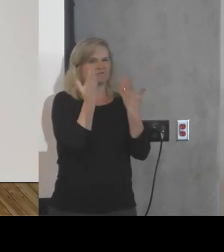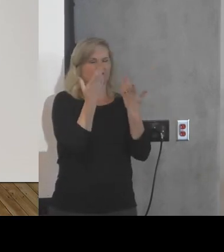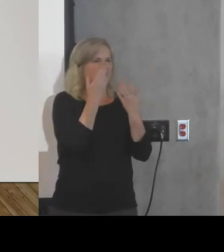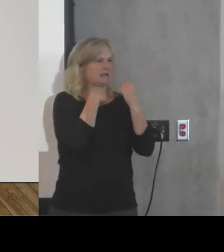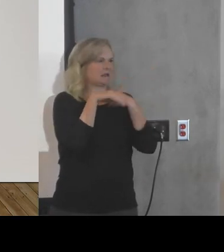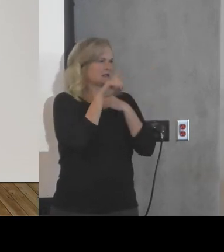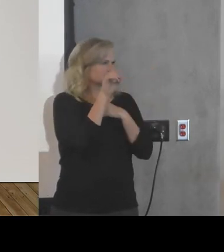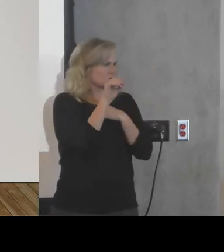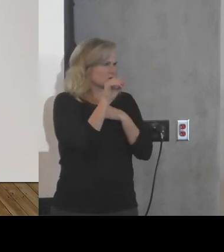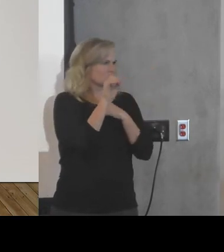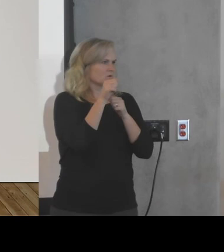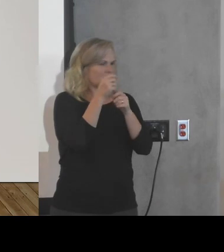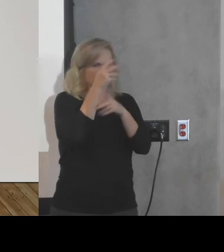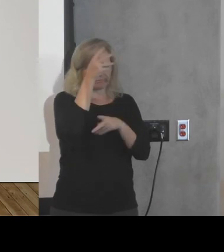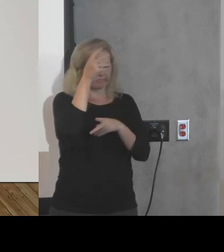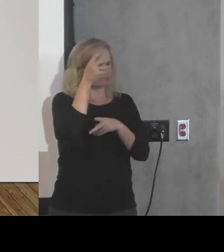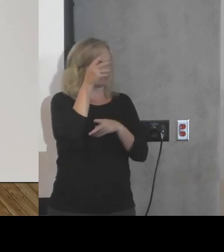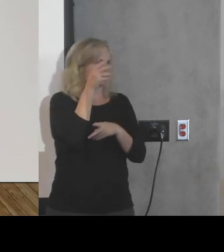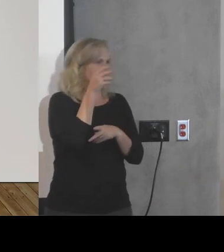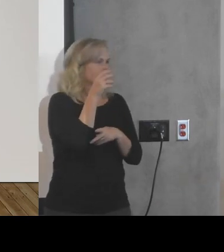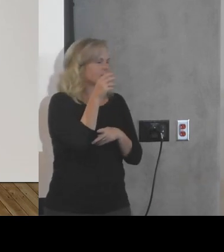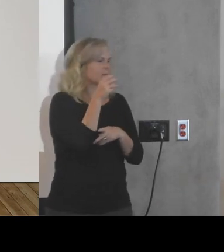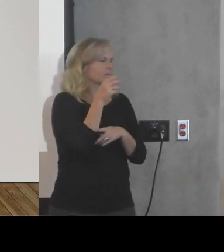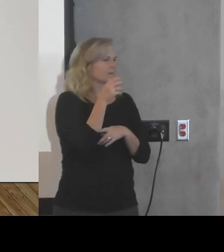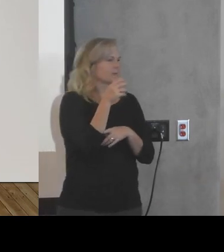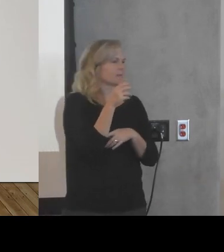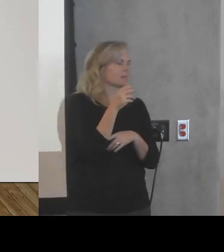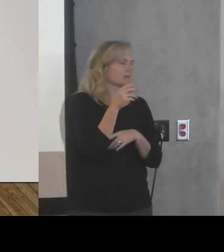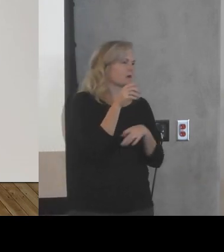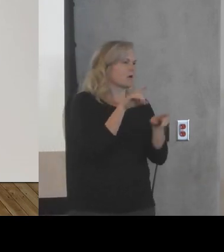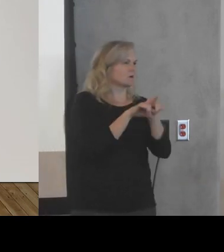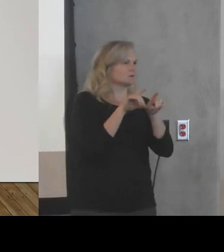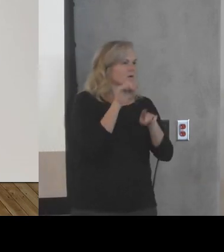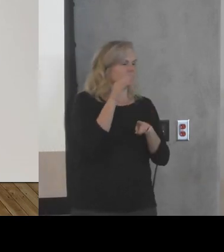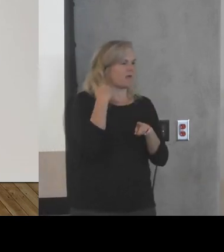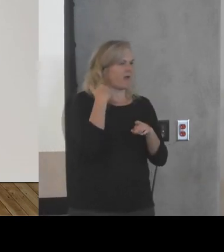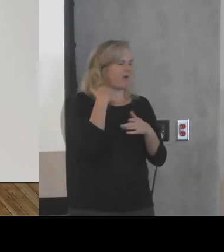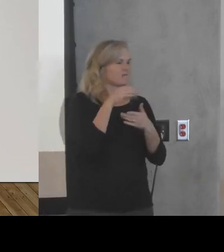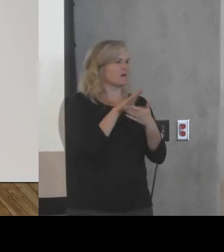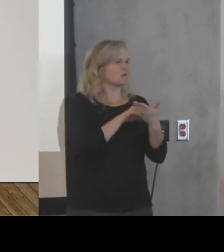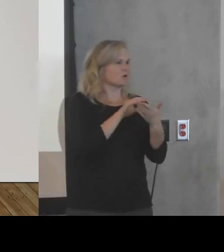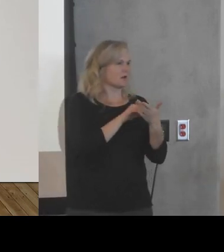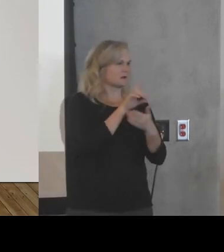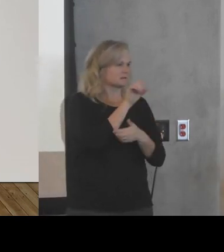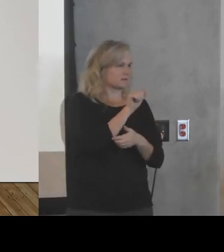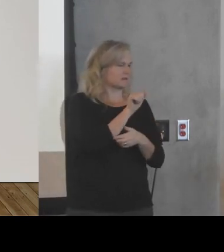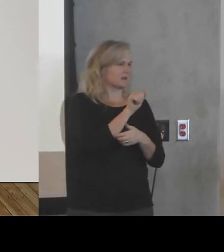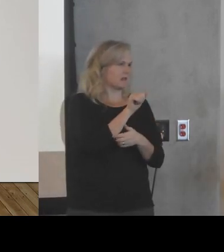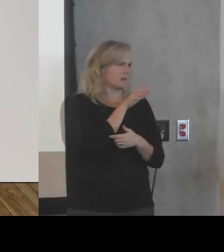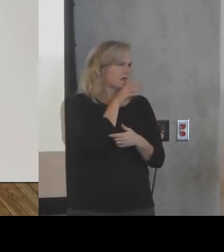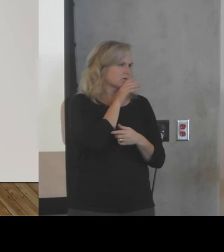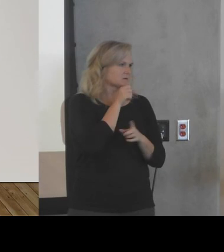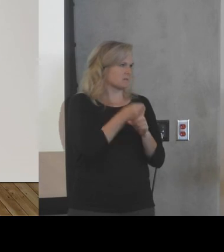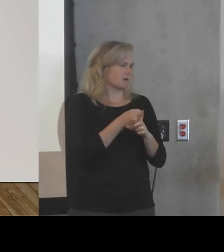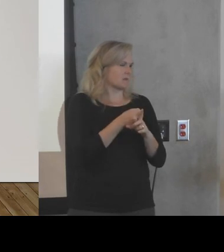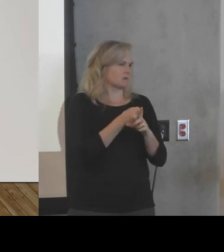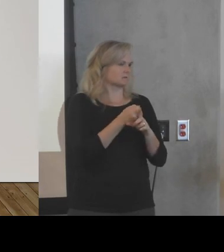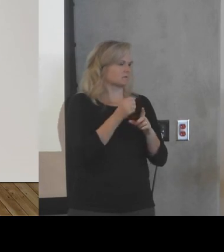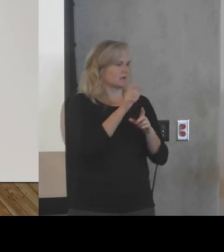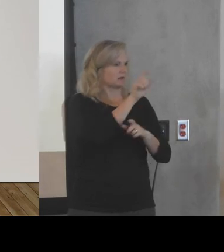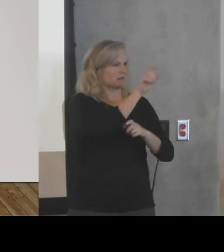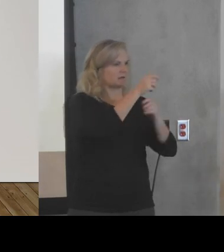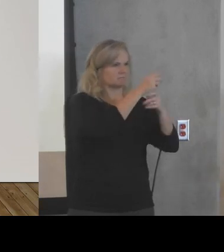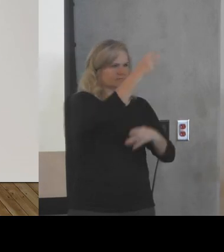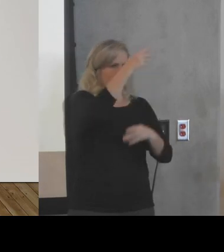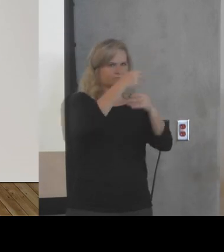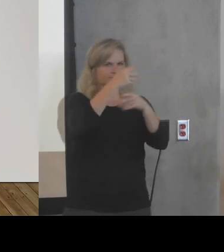You can look at if they have a diagnosis, like learning disability or language impairment. You click on that, and it gives you some great strategies right